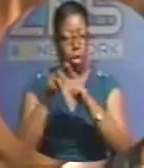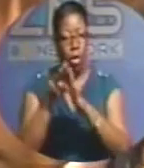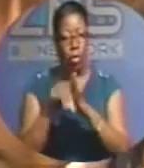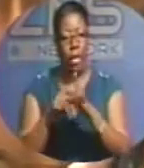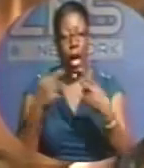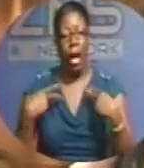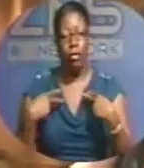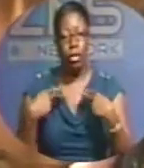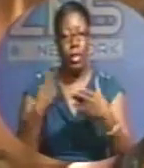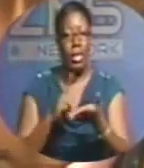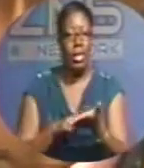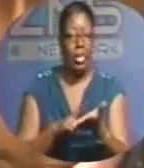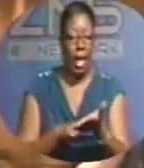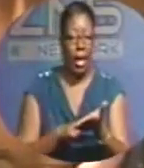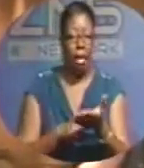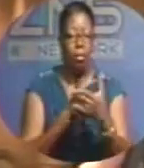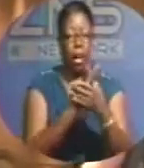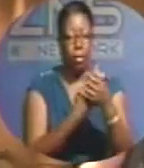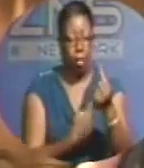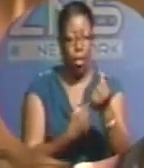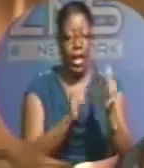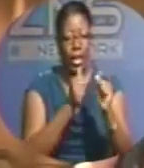by both the athlete and the BOC.